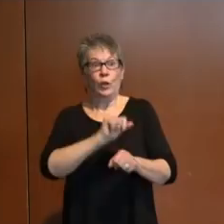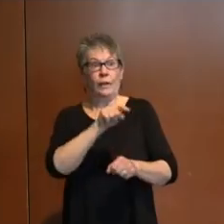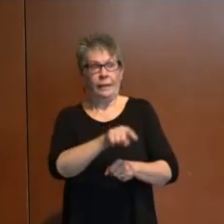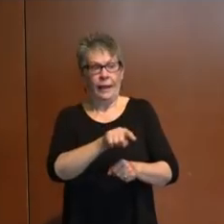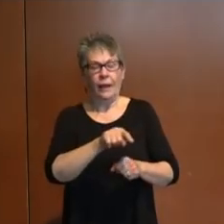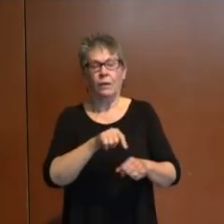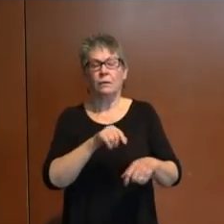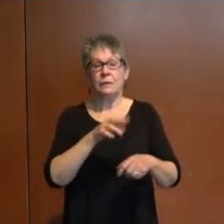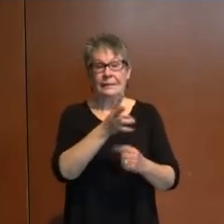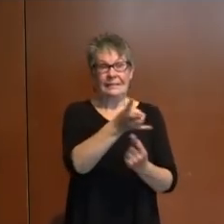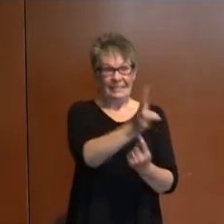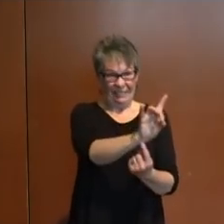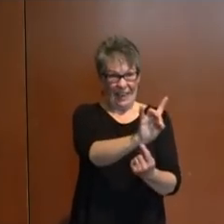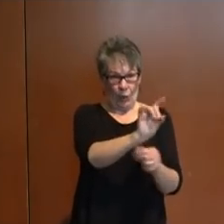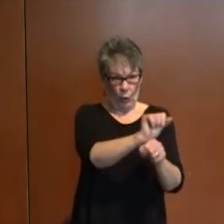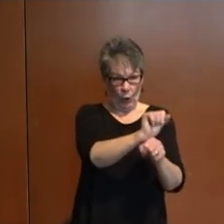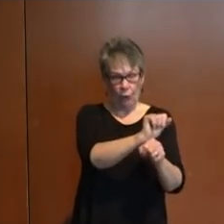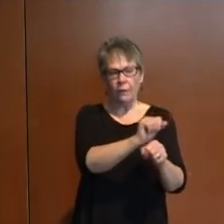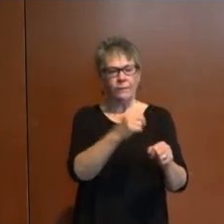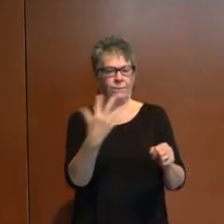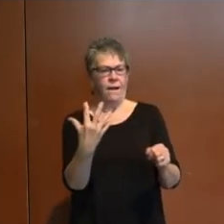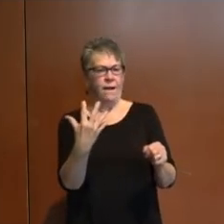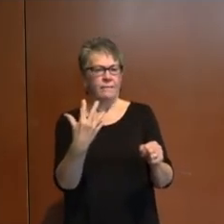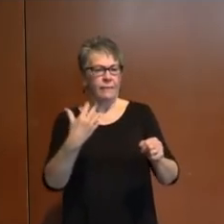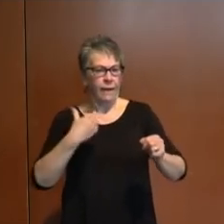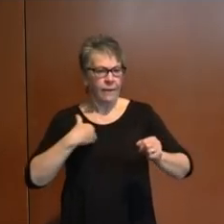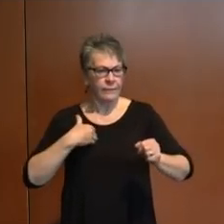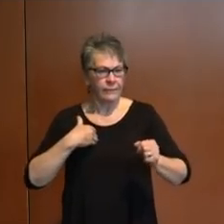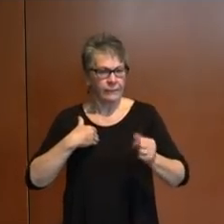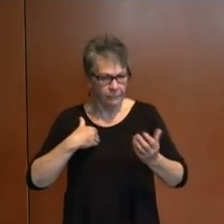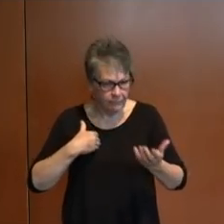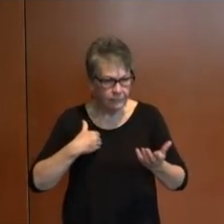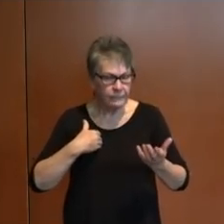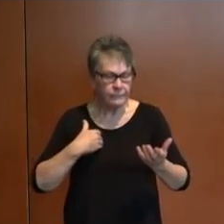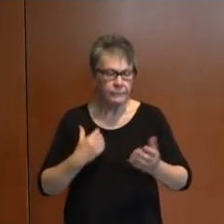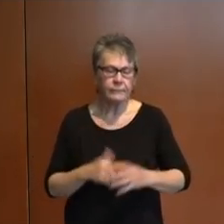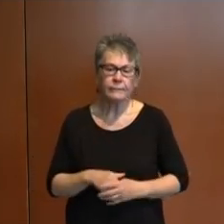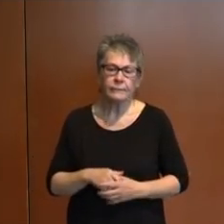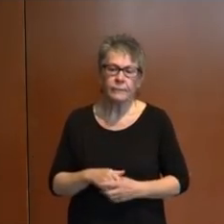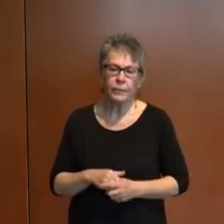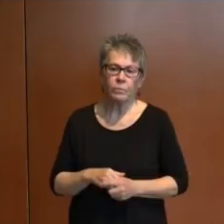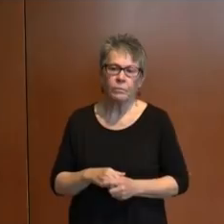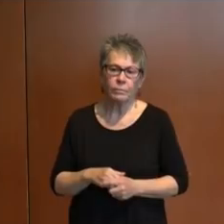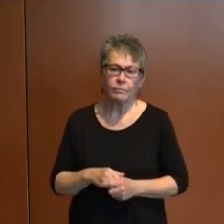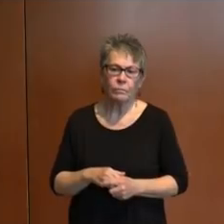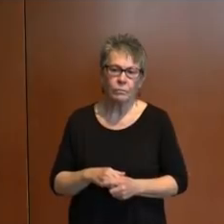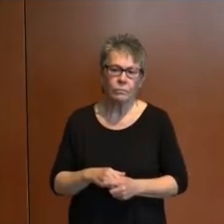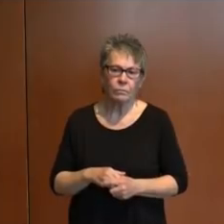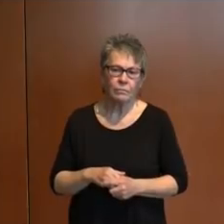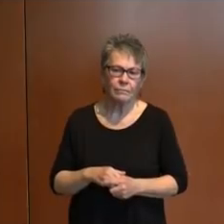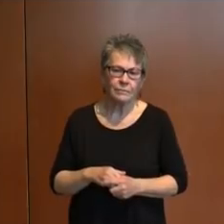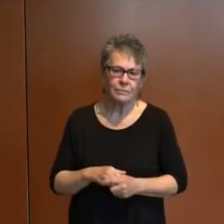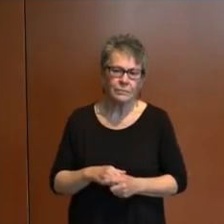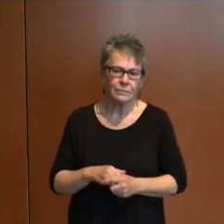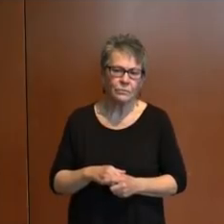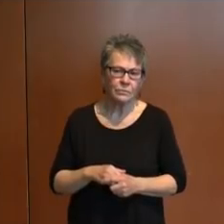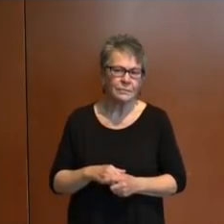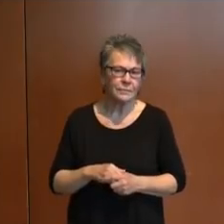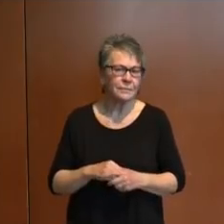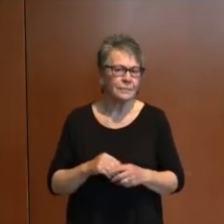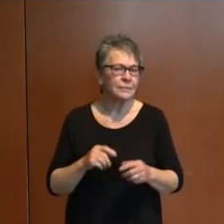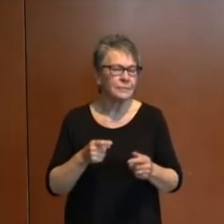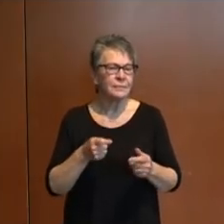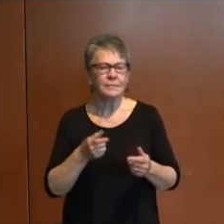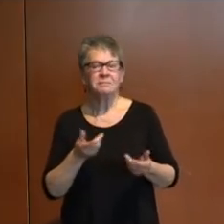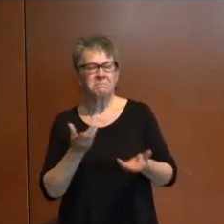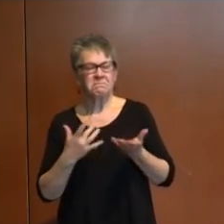residents. More residents and staff are symptomatic. So we made the assumption that residents and